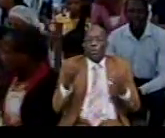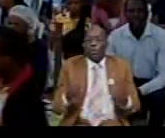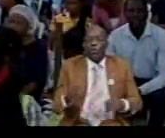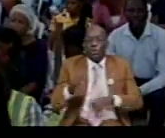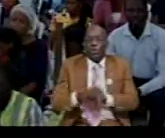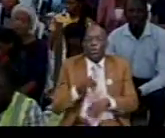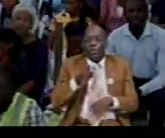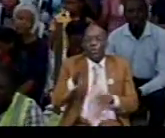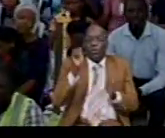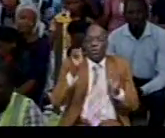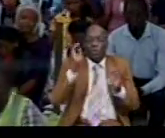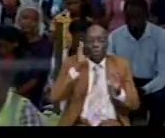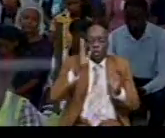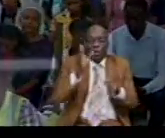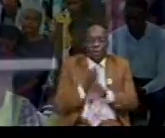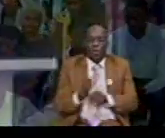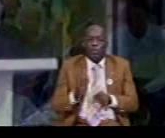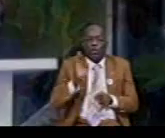Amen.